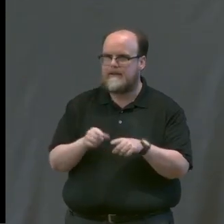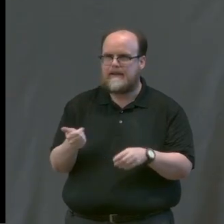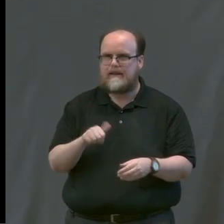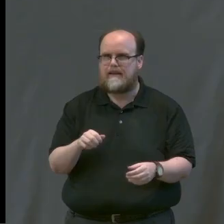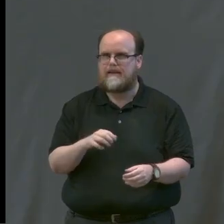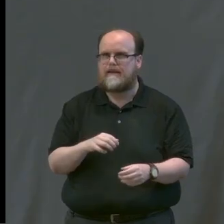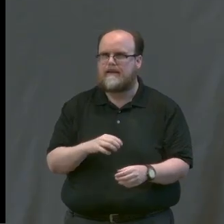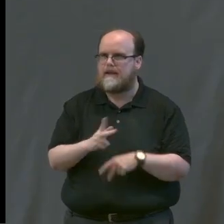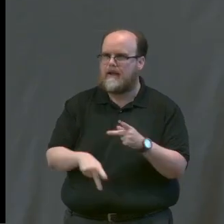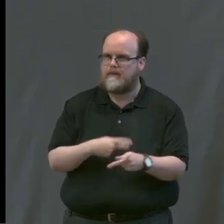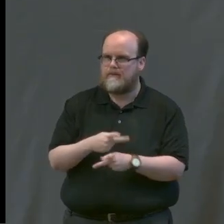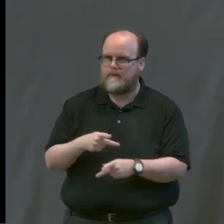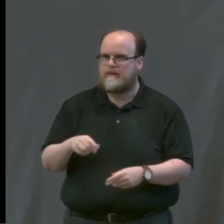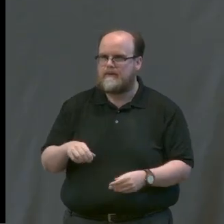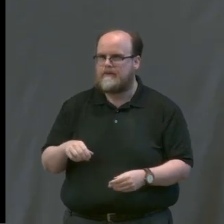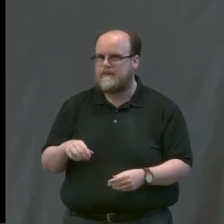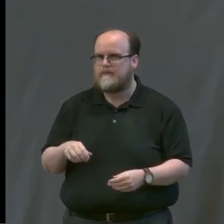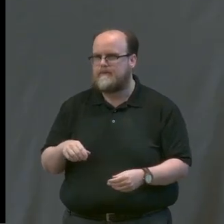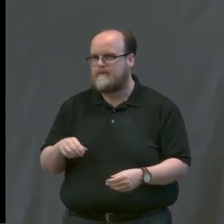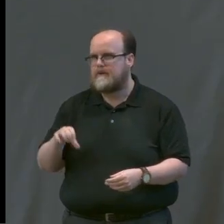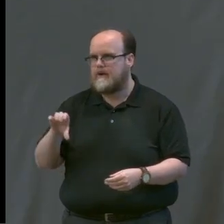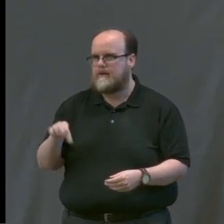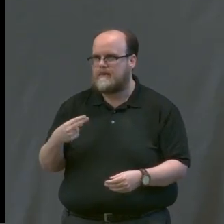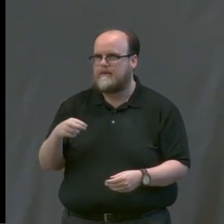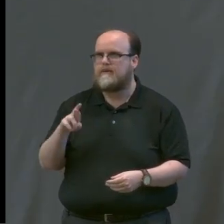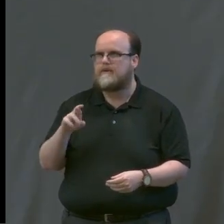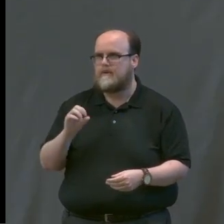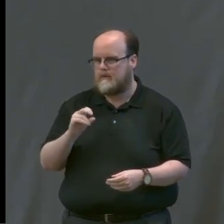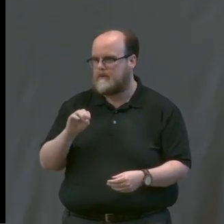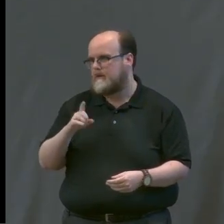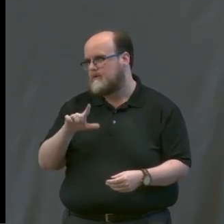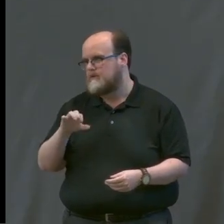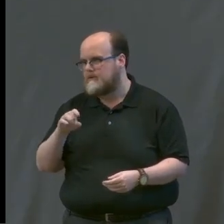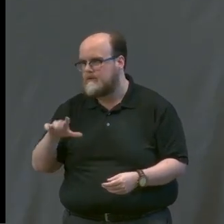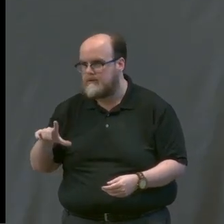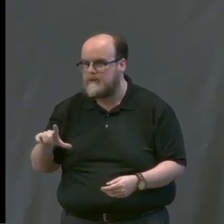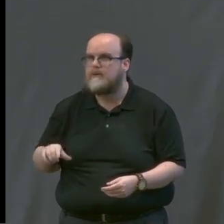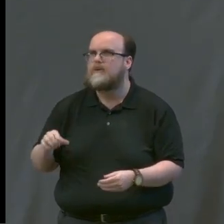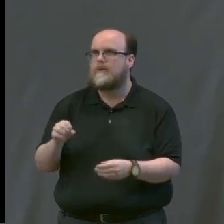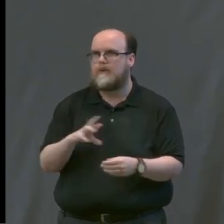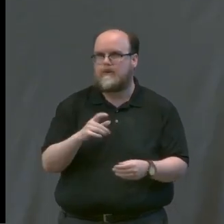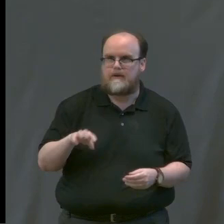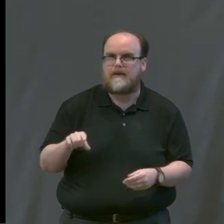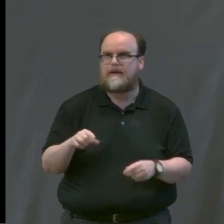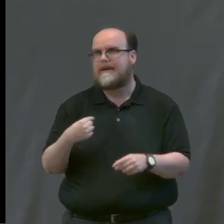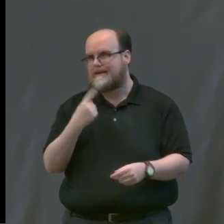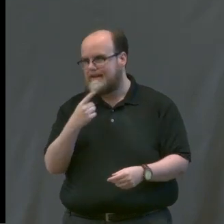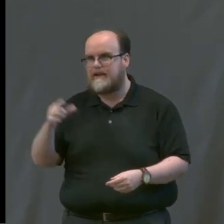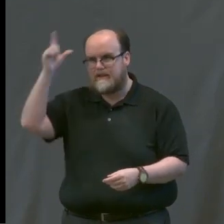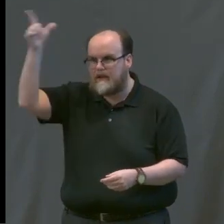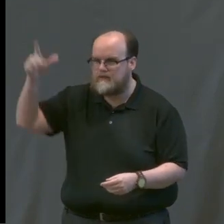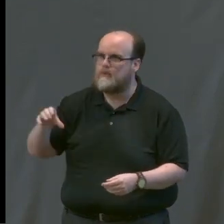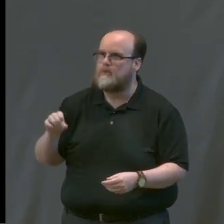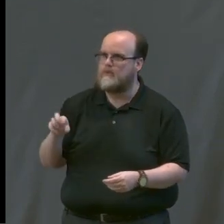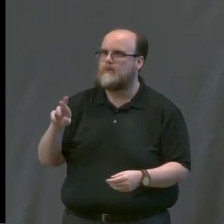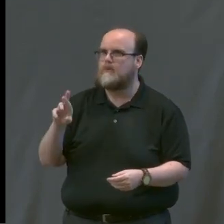of chronological order. I do say it is in logical order. God is basically laying out a